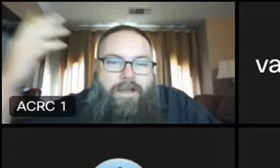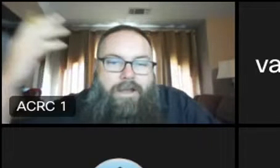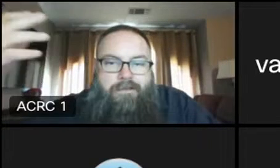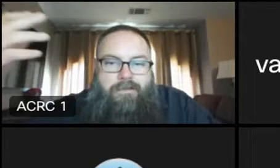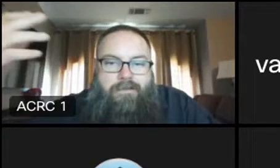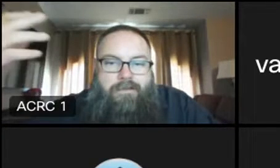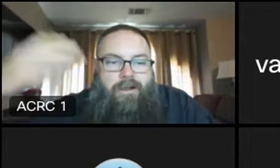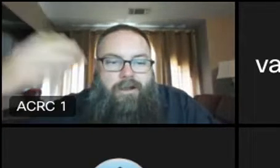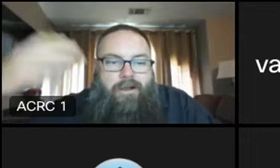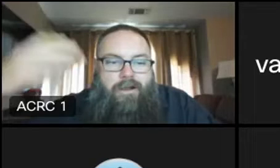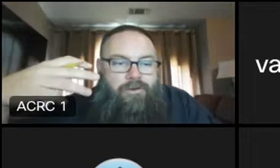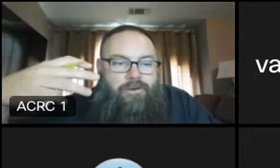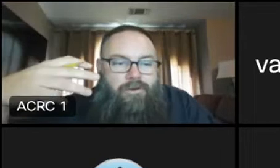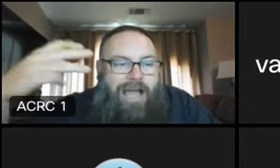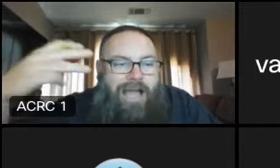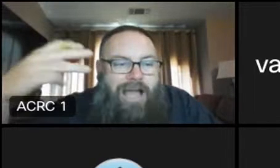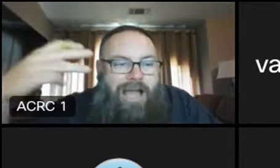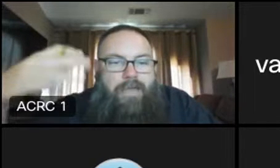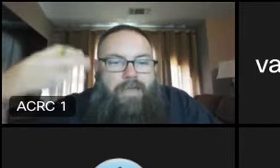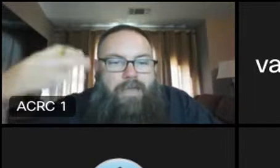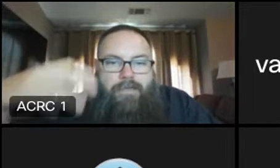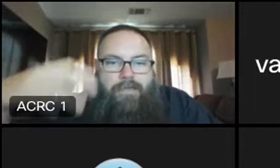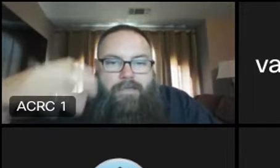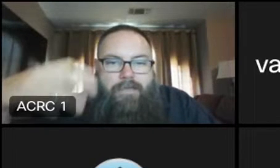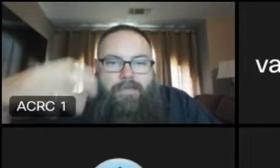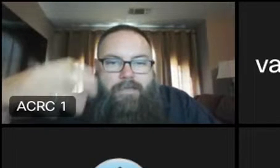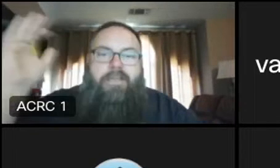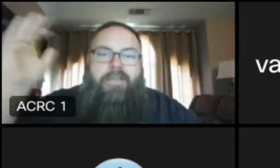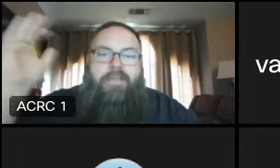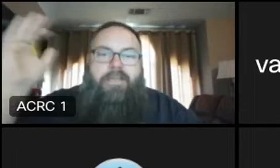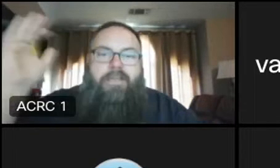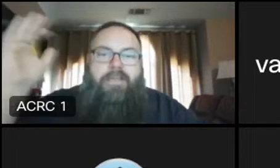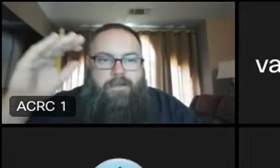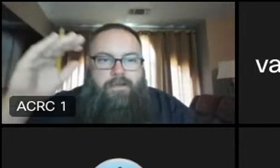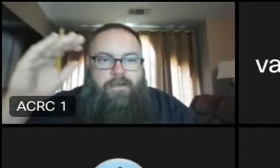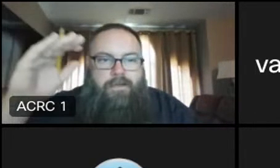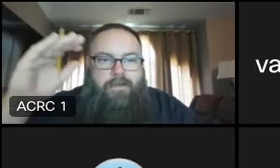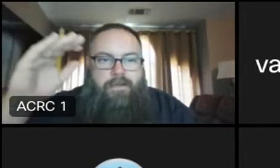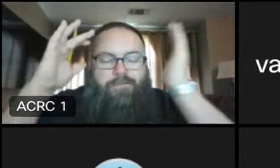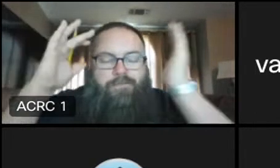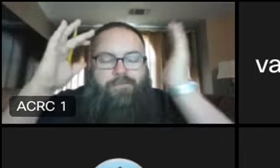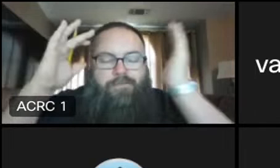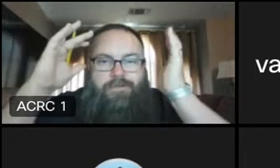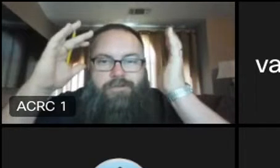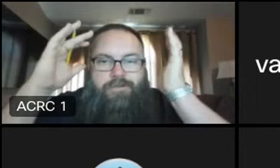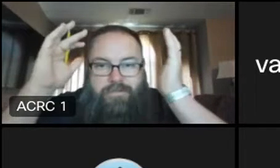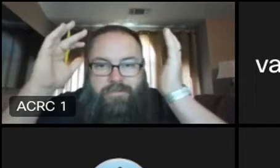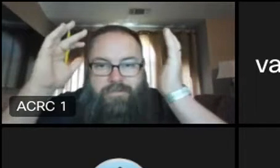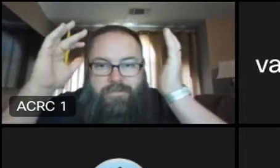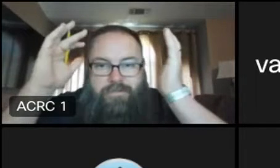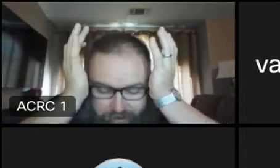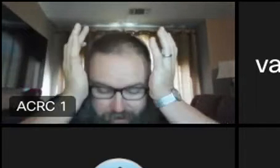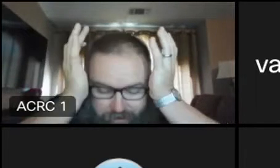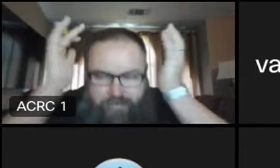to be, and also how can we make this shift from the billing for alternative